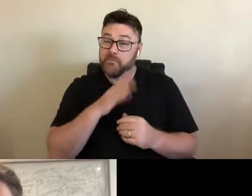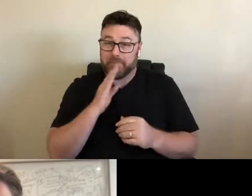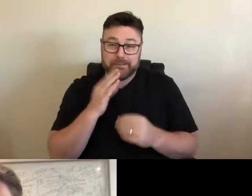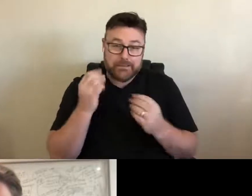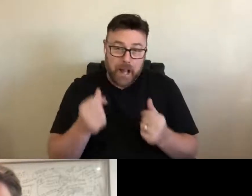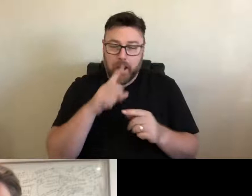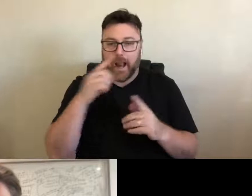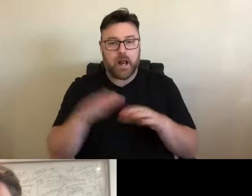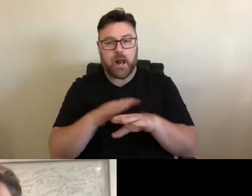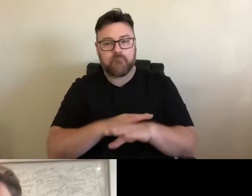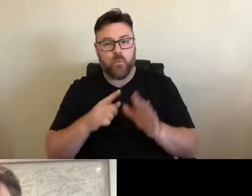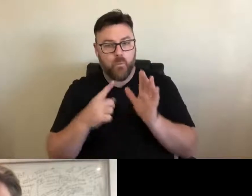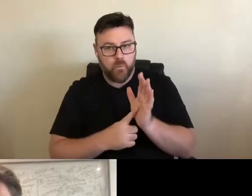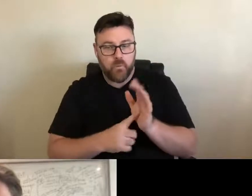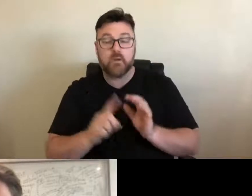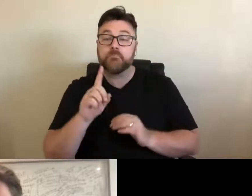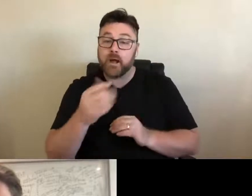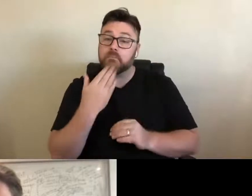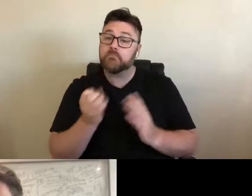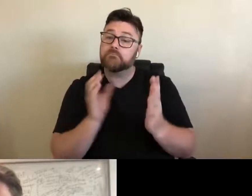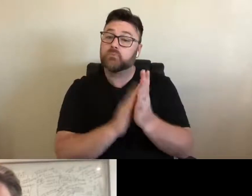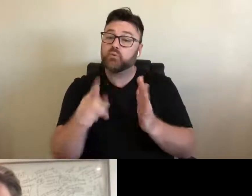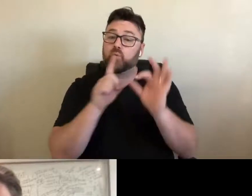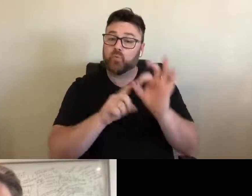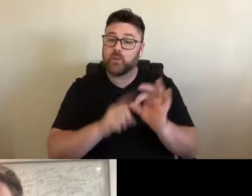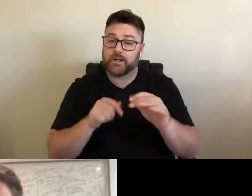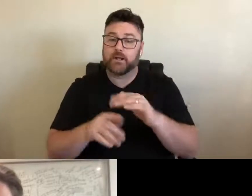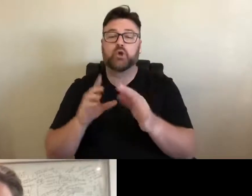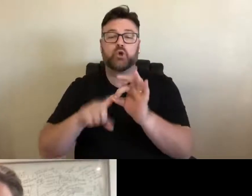the Q&A and then chat in the chat.